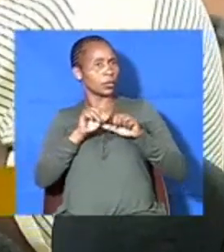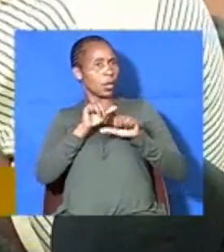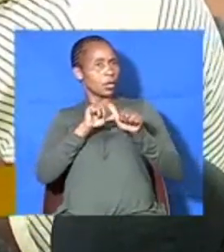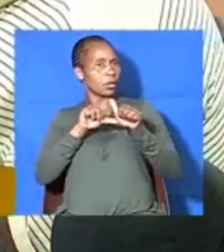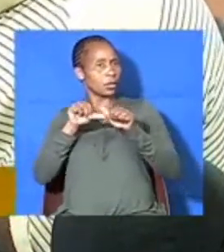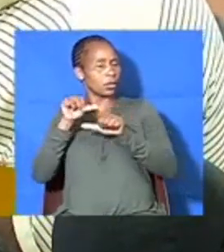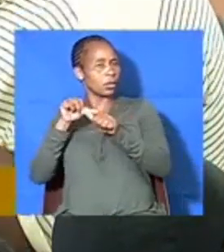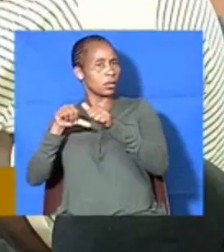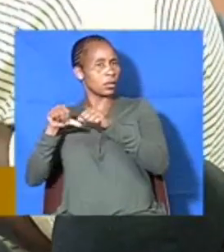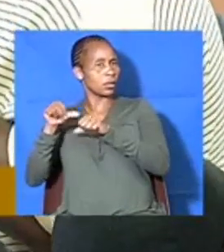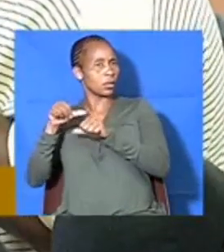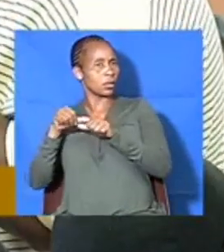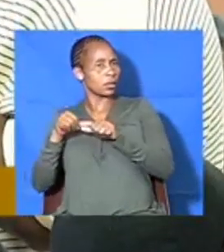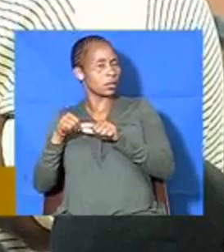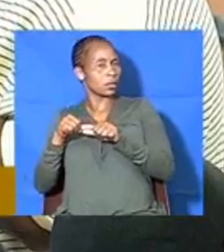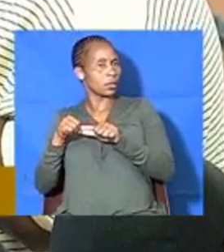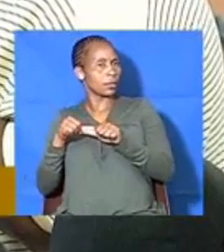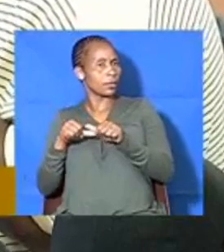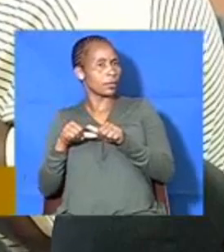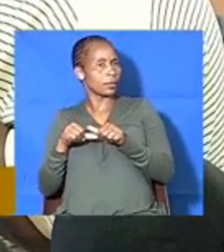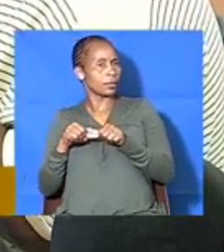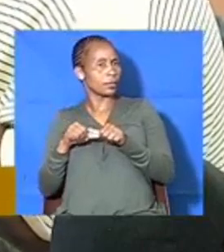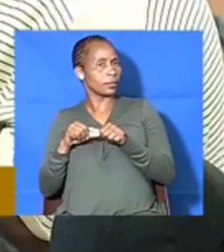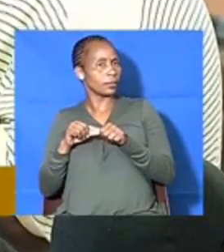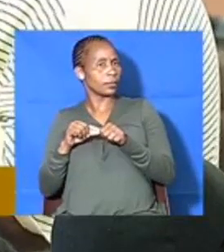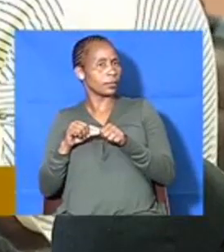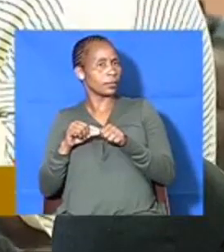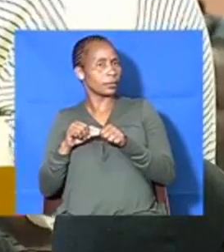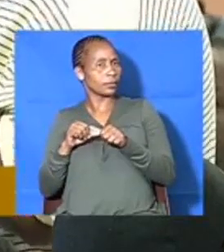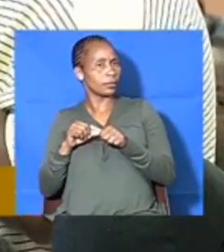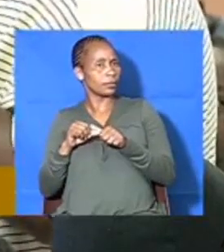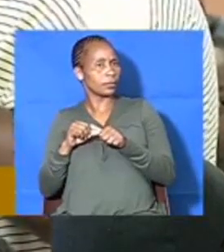No enough ambulances to carry the patients.